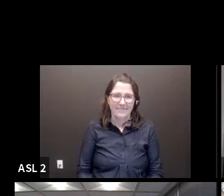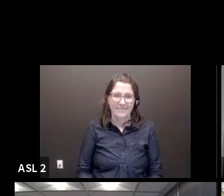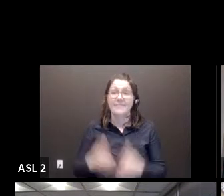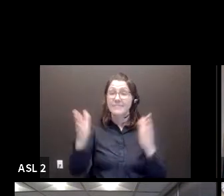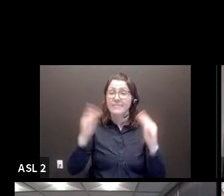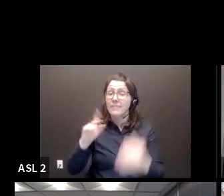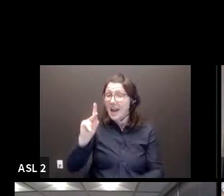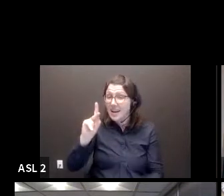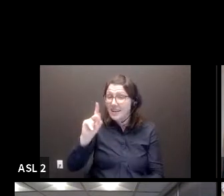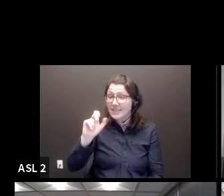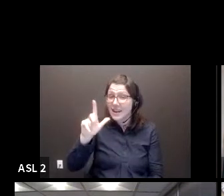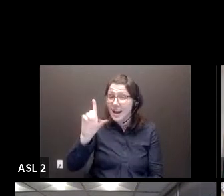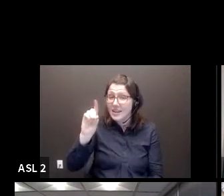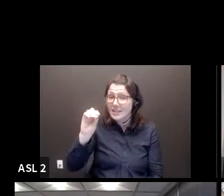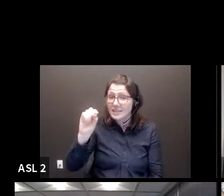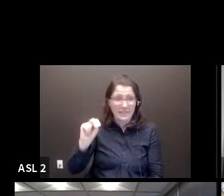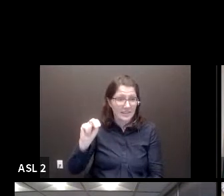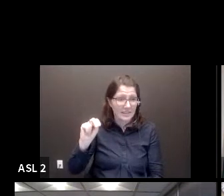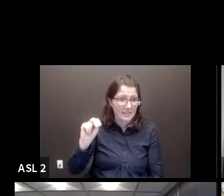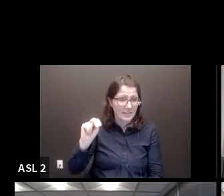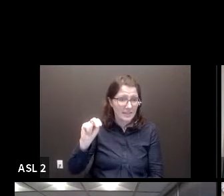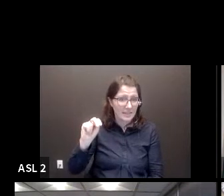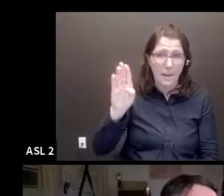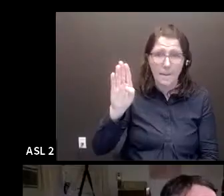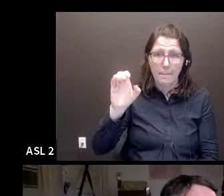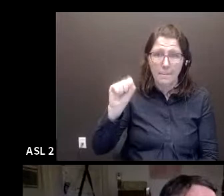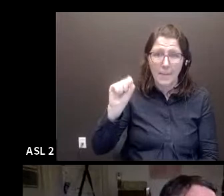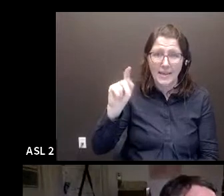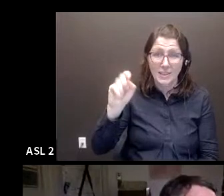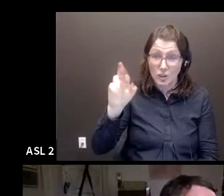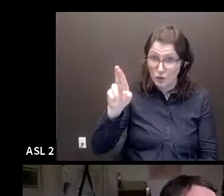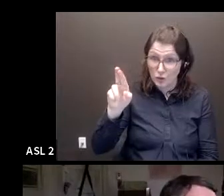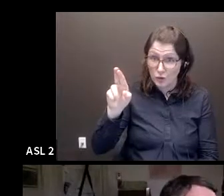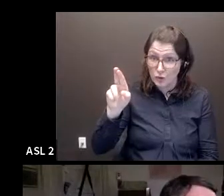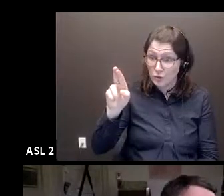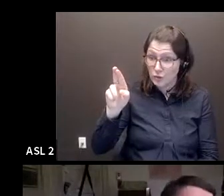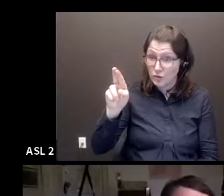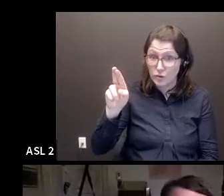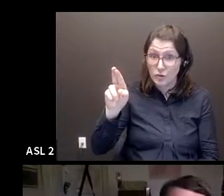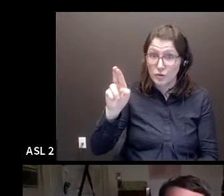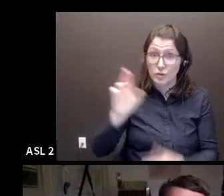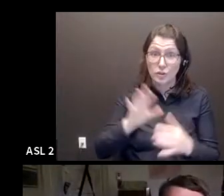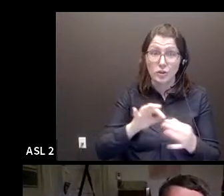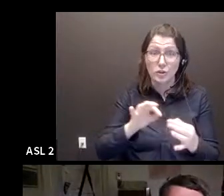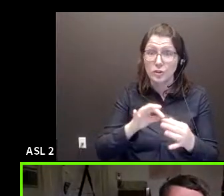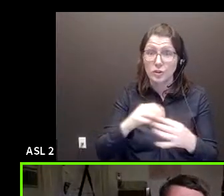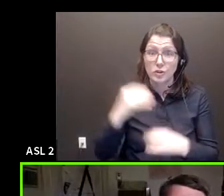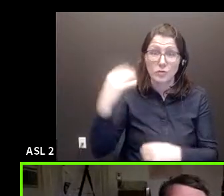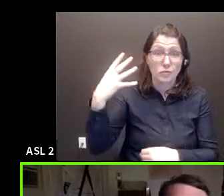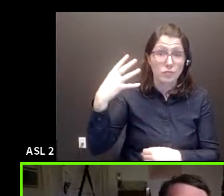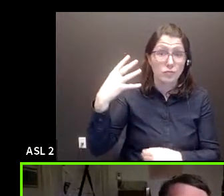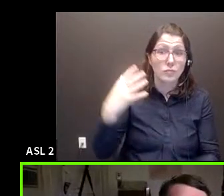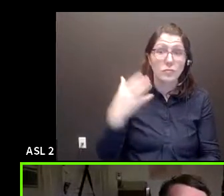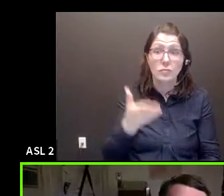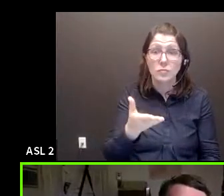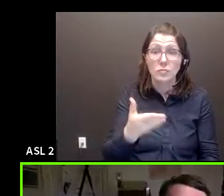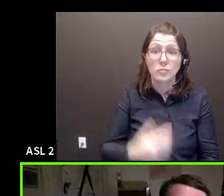is um is if i can get kelvin back online